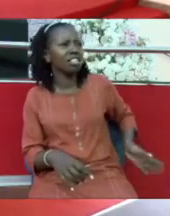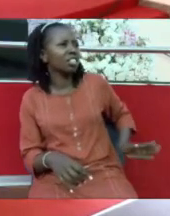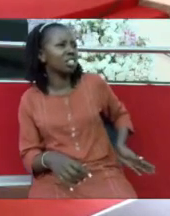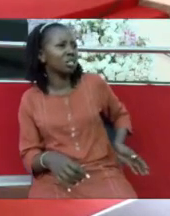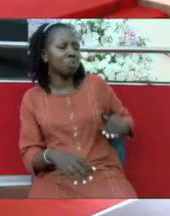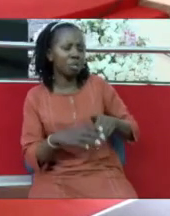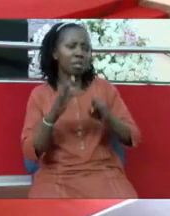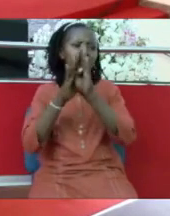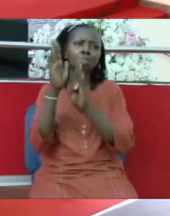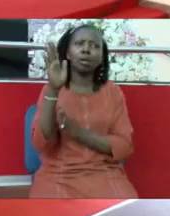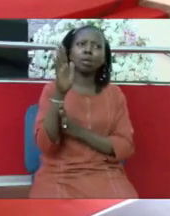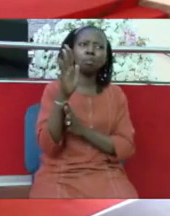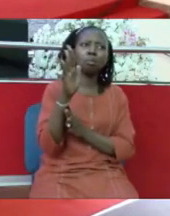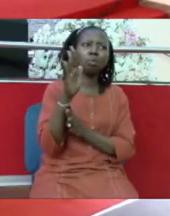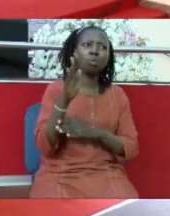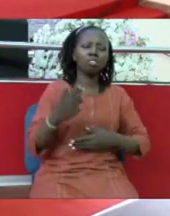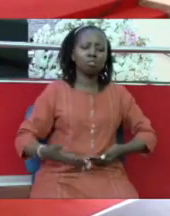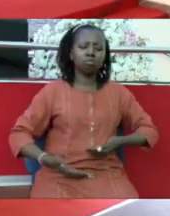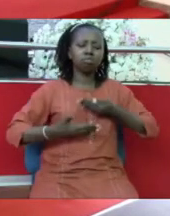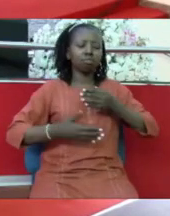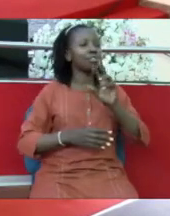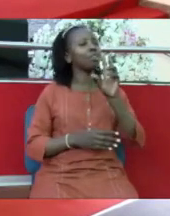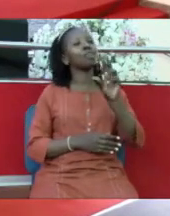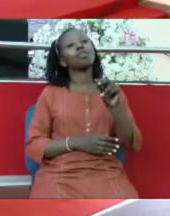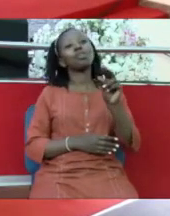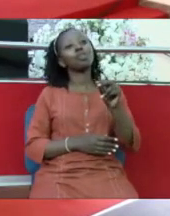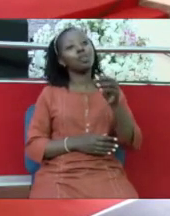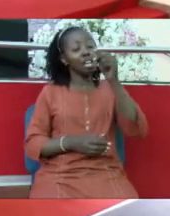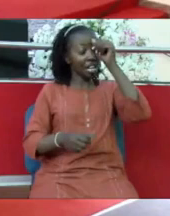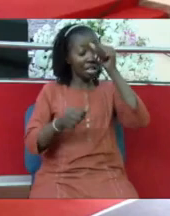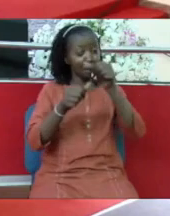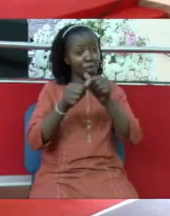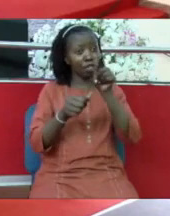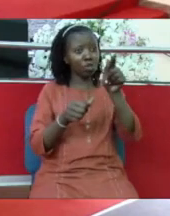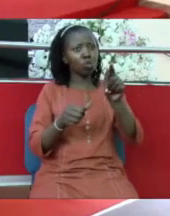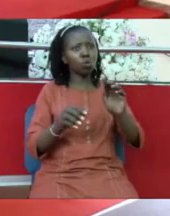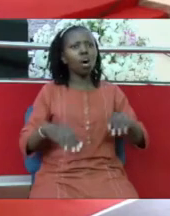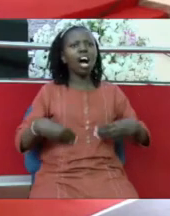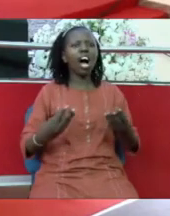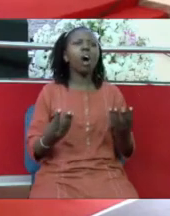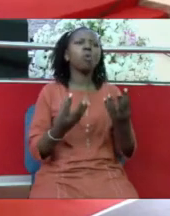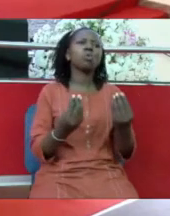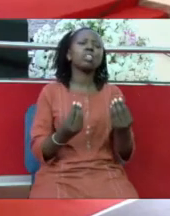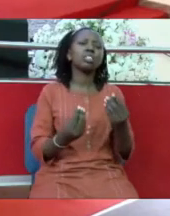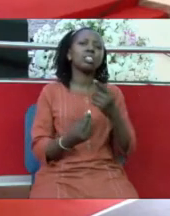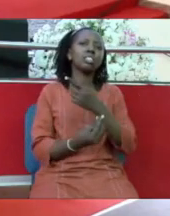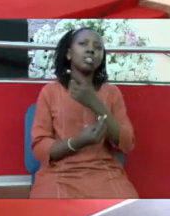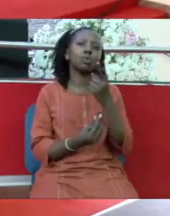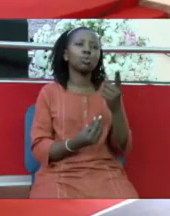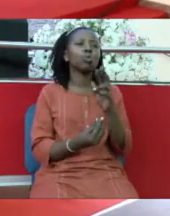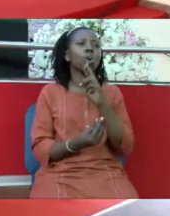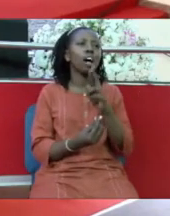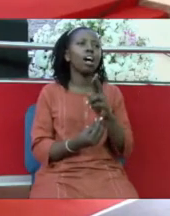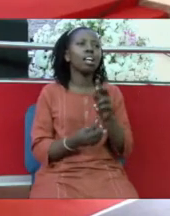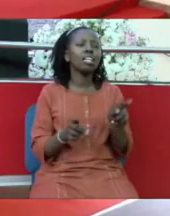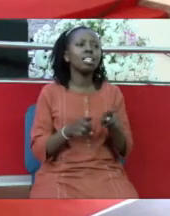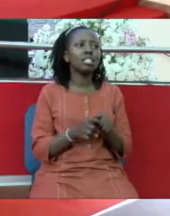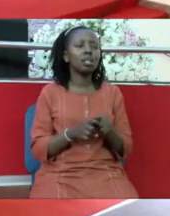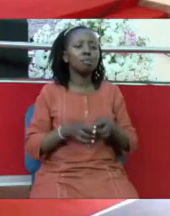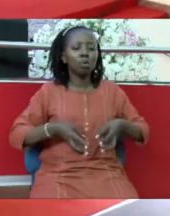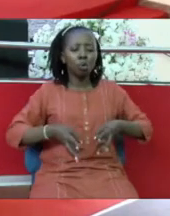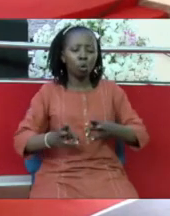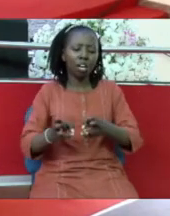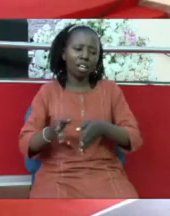annoyed. It just reminds you how vulnerable you are to being misled and to